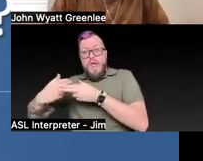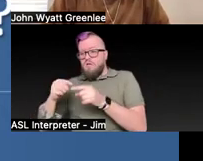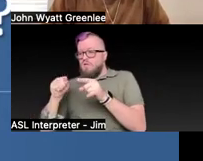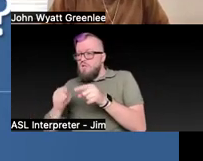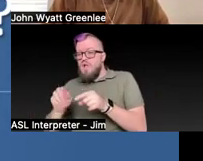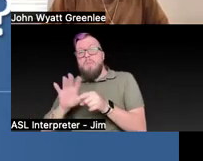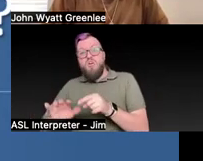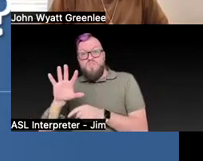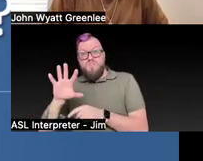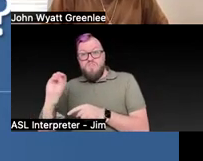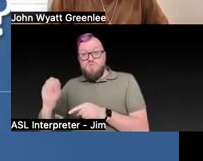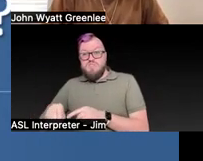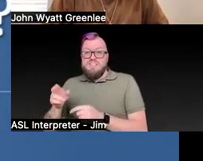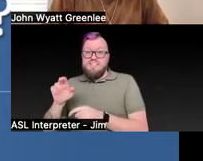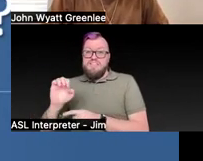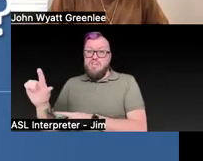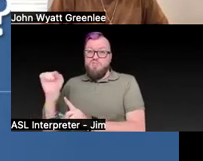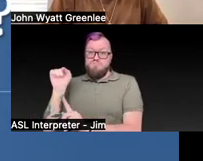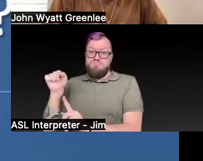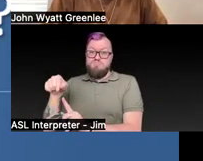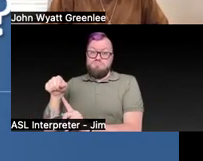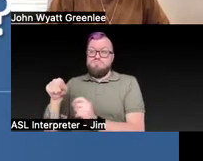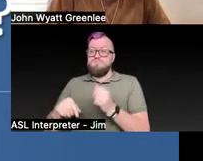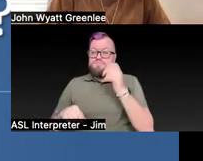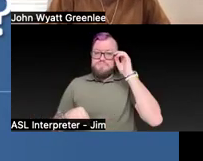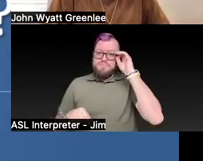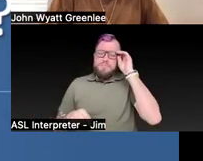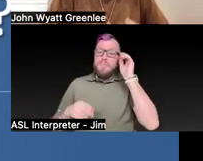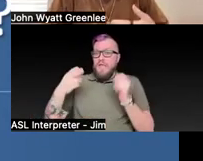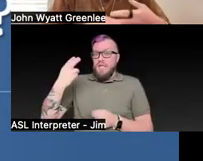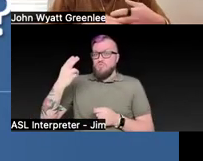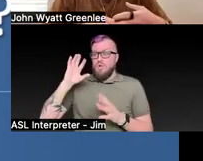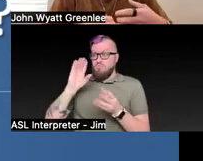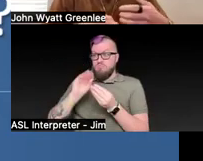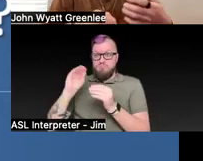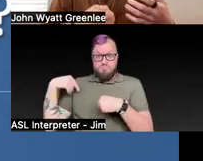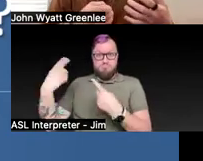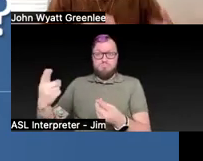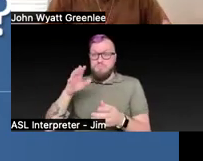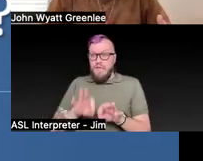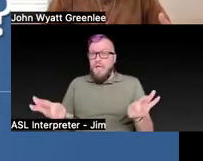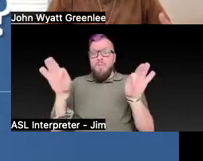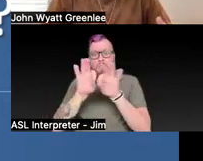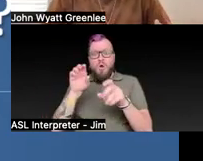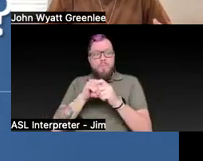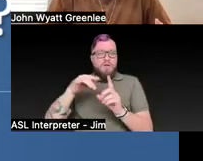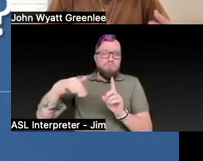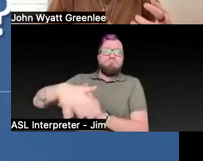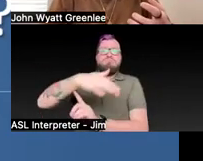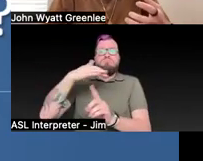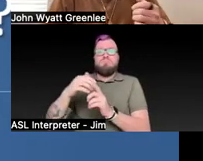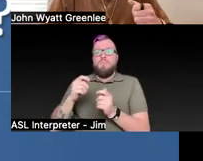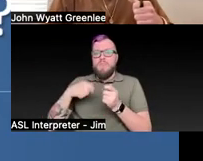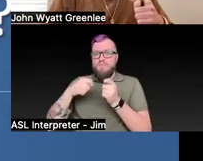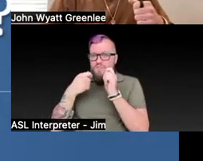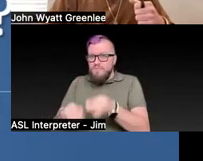they've historically been just an enormous part of ecosystems, an enormous part of fishing ecosystems as